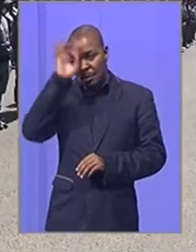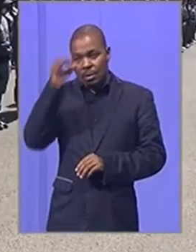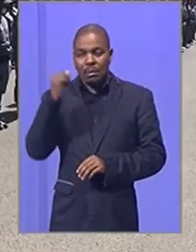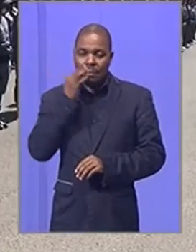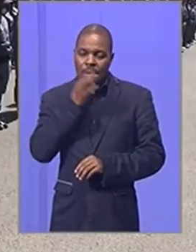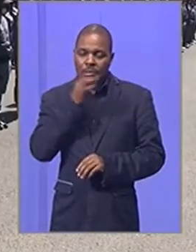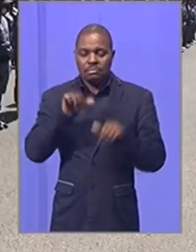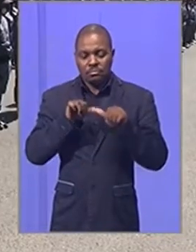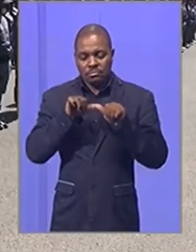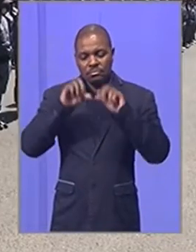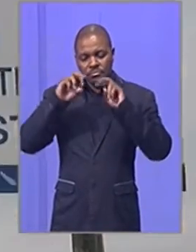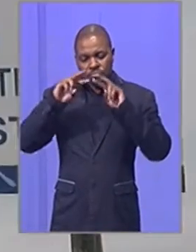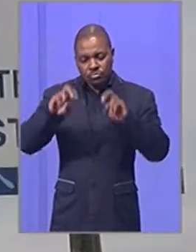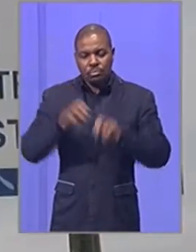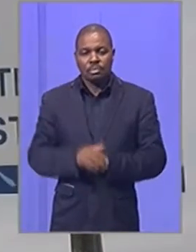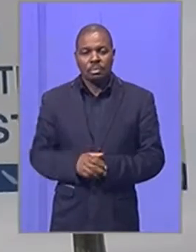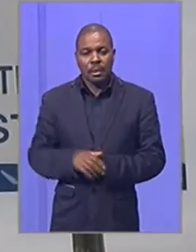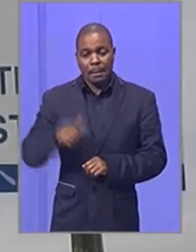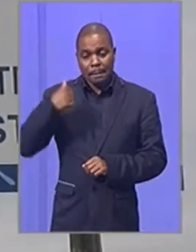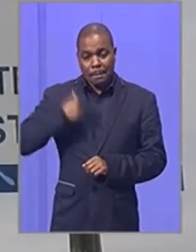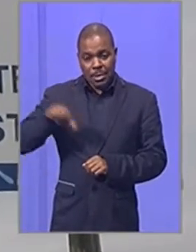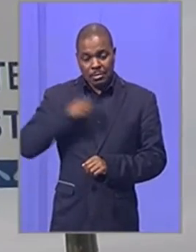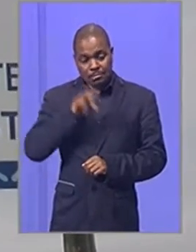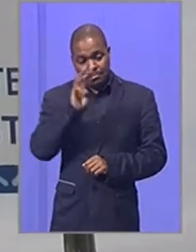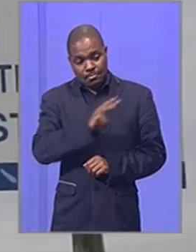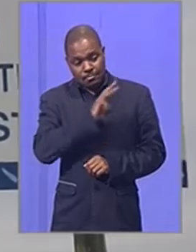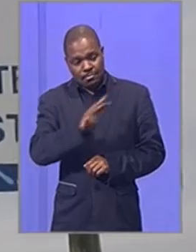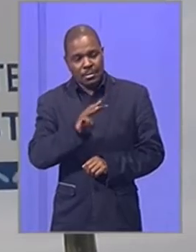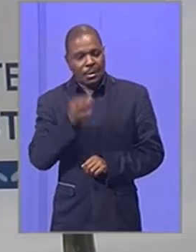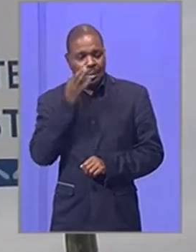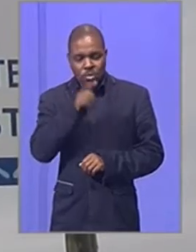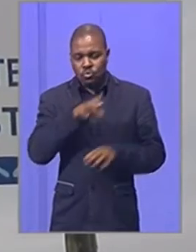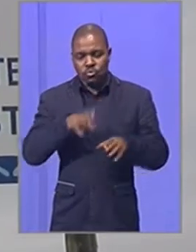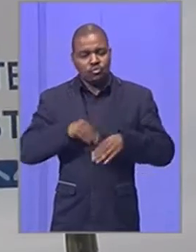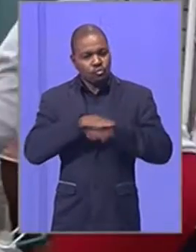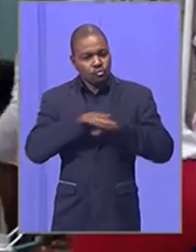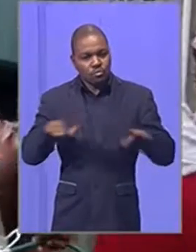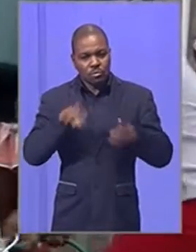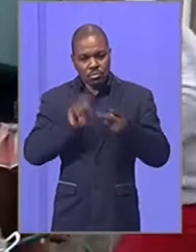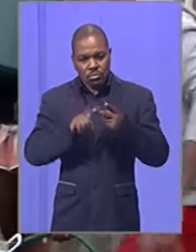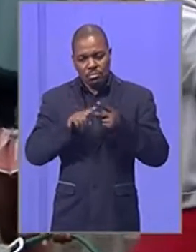di ntse di tswela pele. Masepala o se o lotse polao ena. Ha